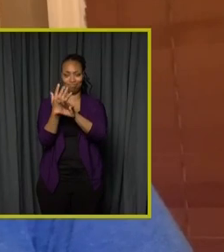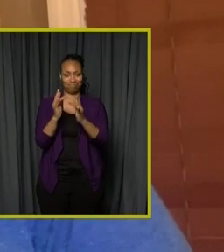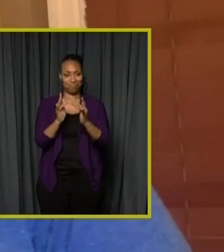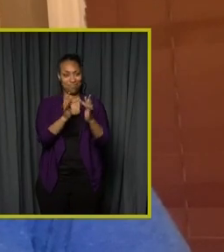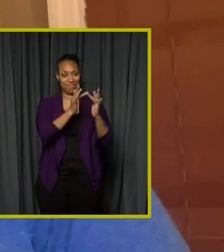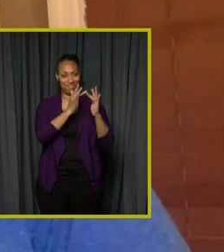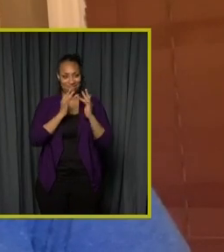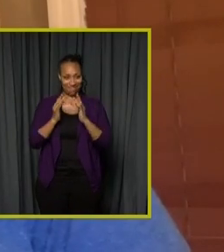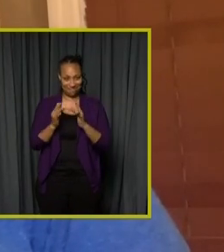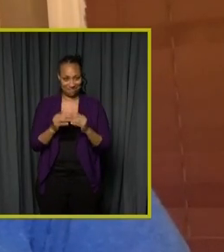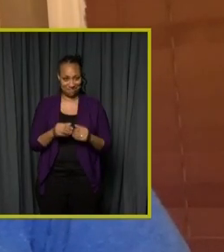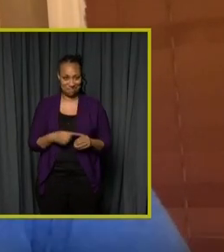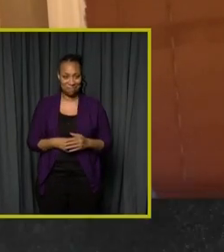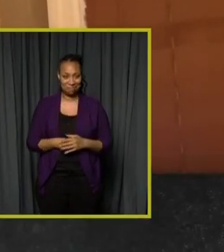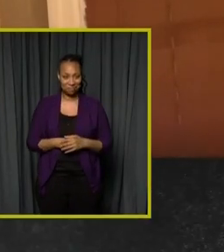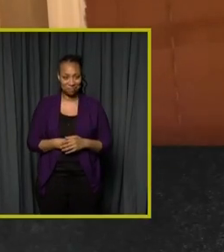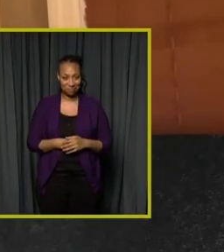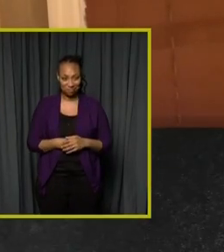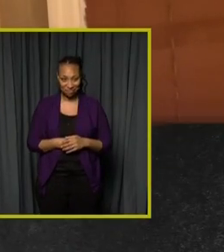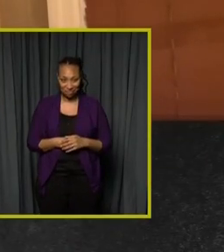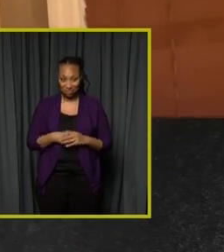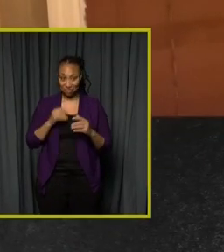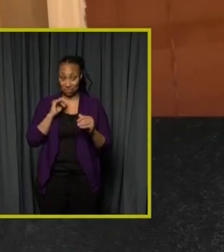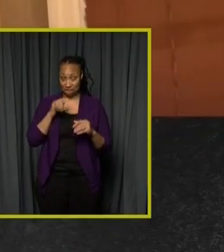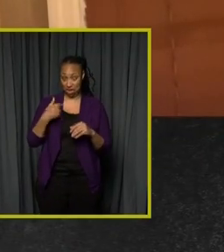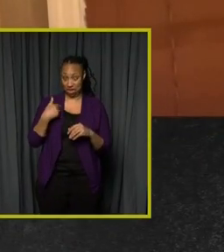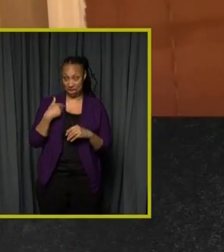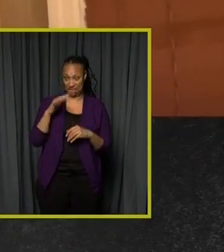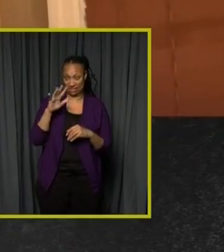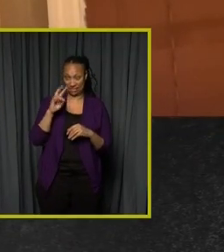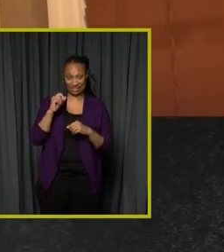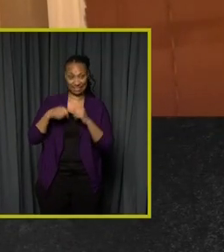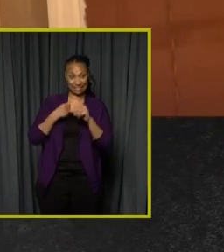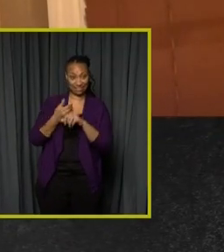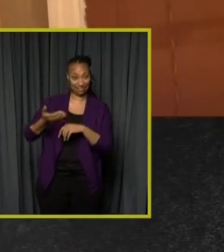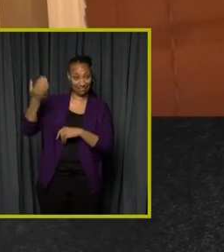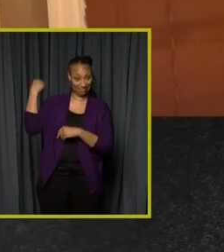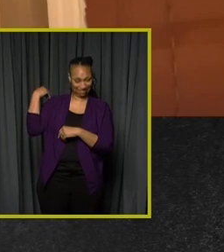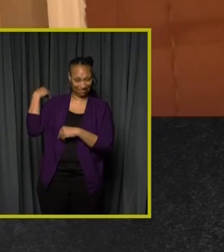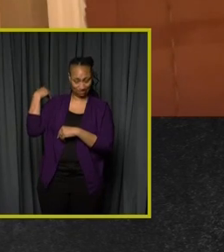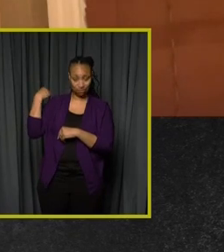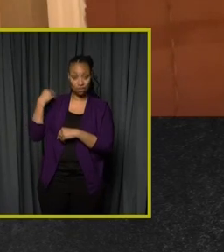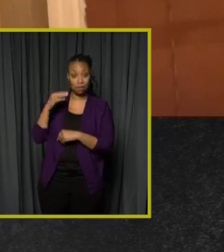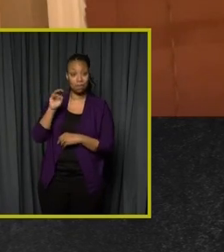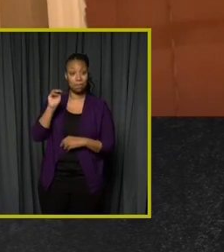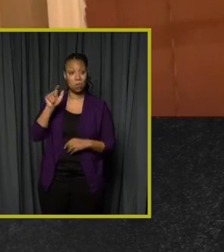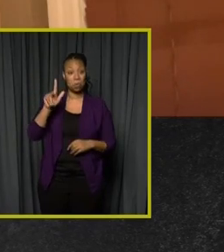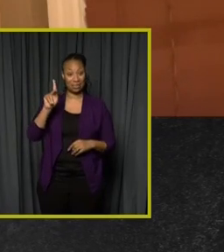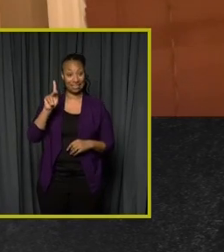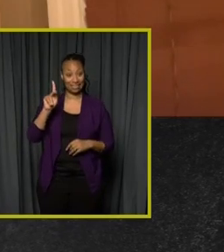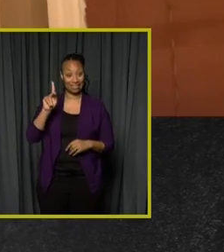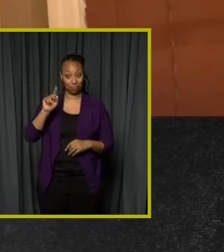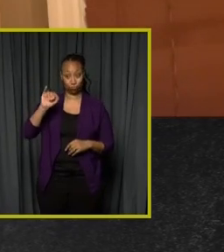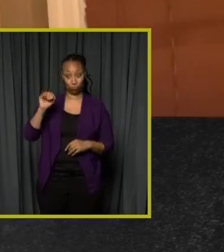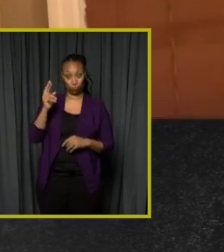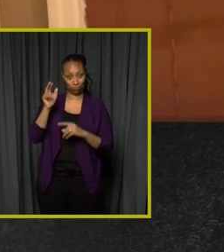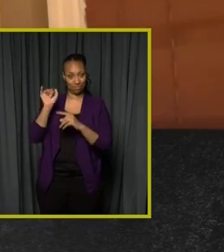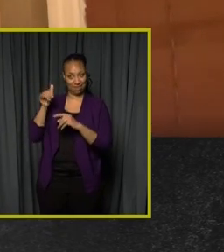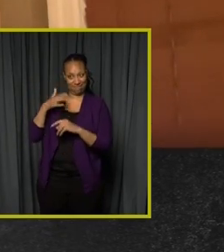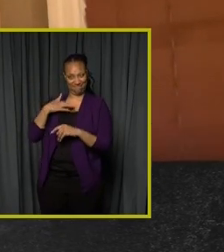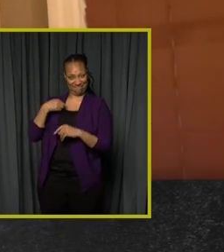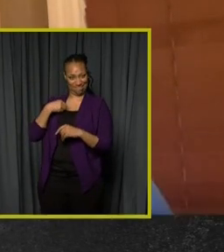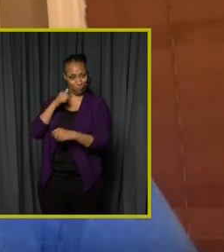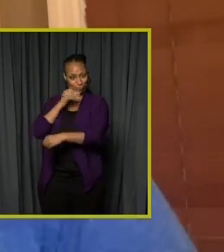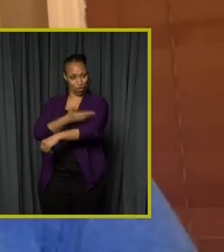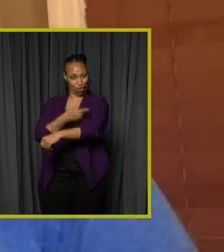Almost 57 years ago, my father, Reverend Dr. Martin Luther King Jr., reminded